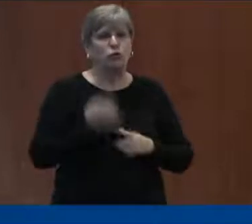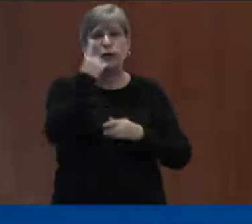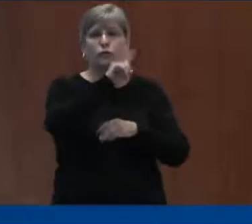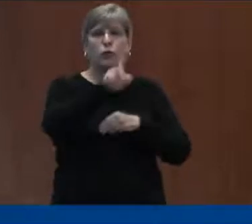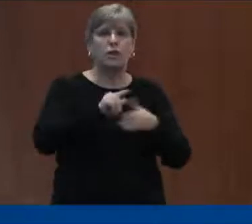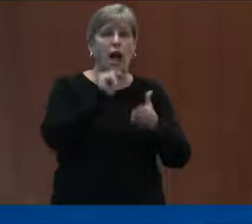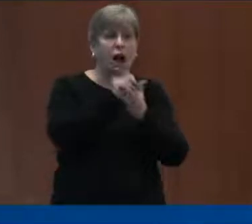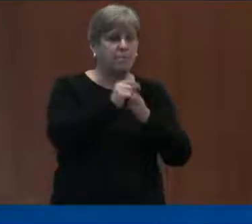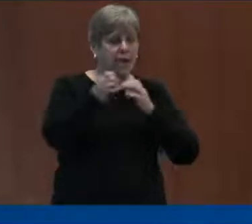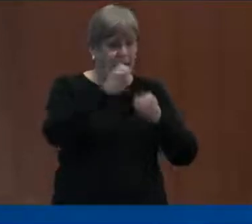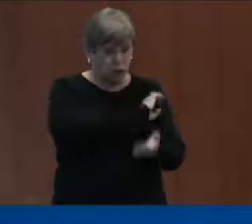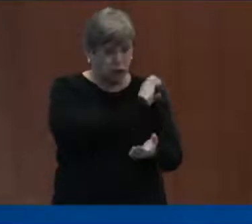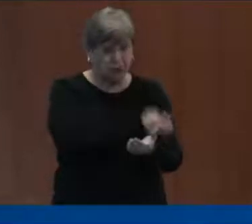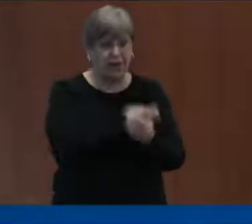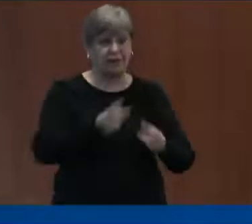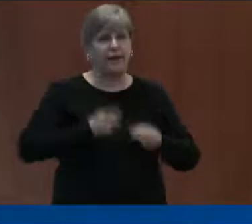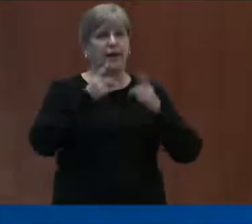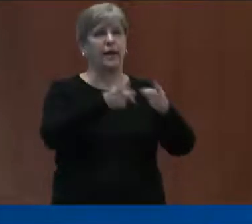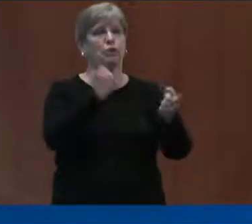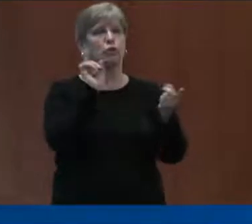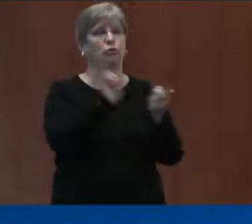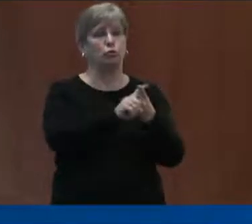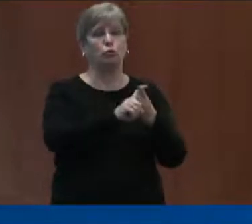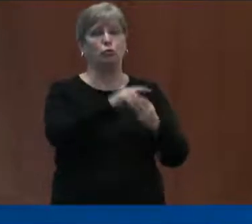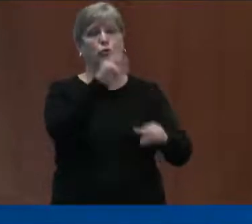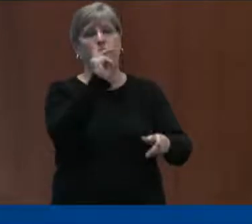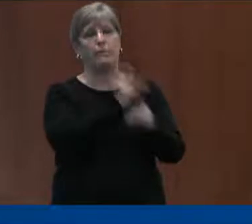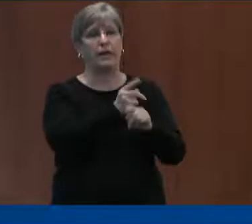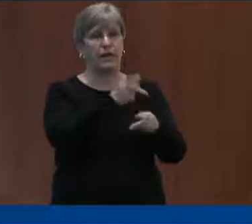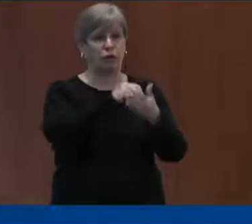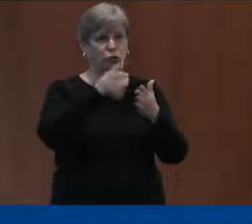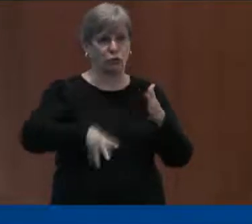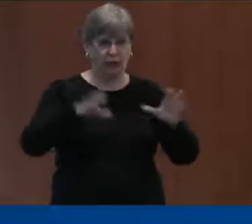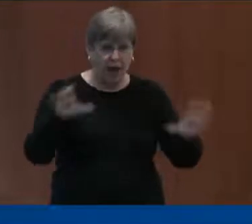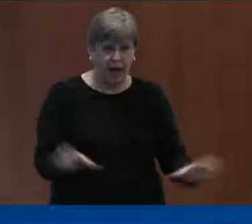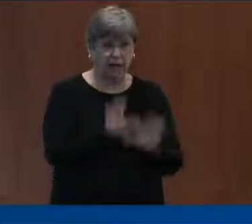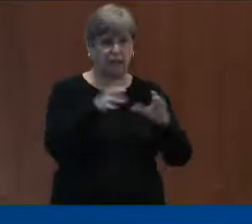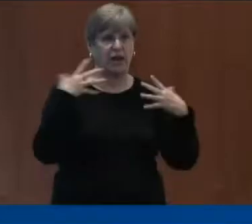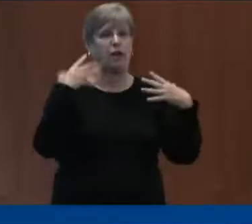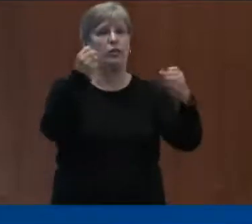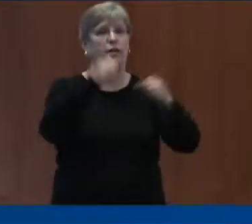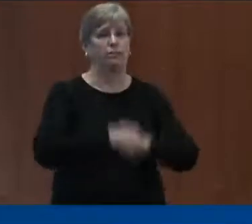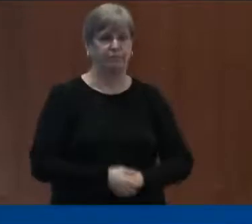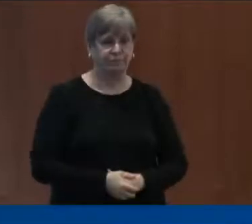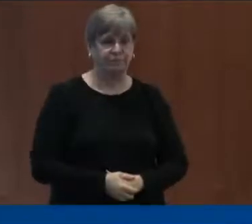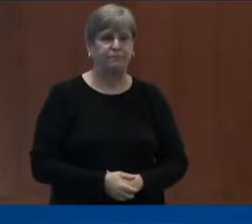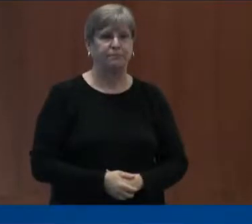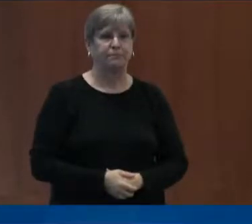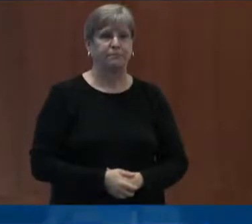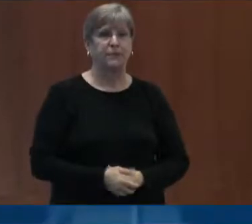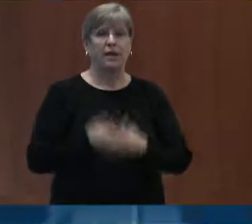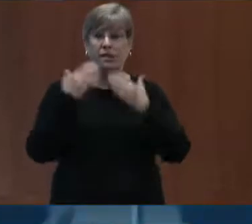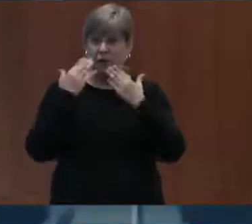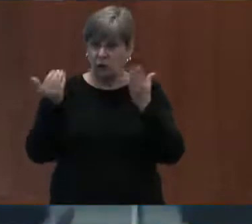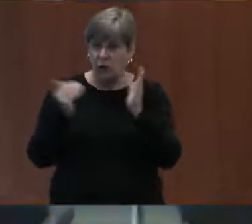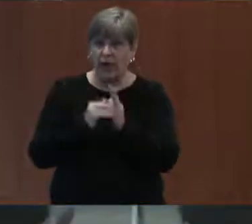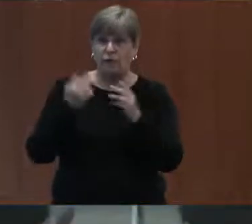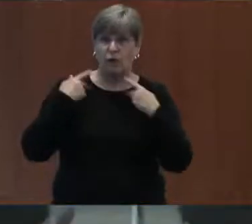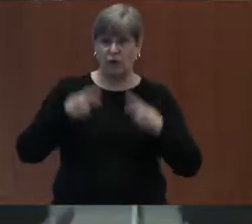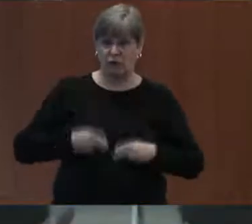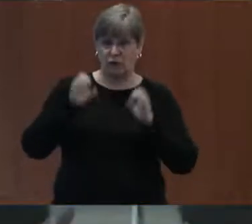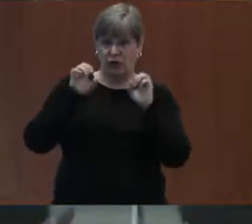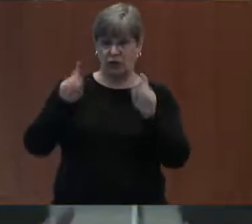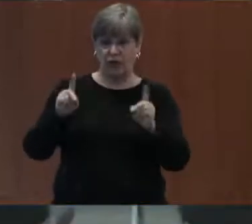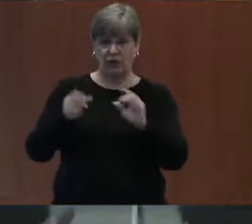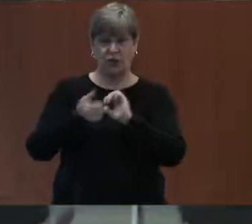time, energy, and dedication to keeping our students active and healthy. Okay, thank you again to our physical